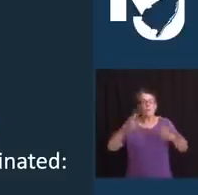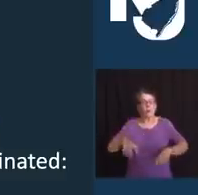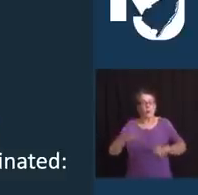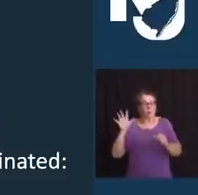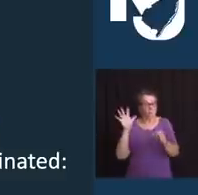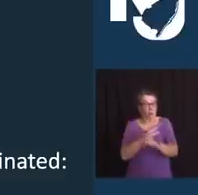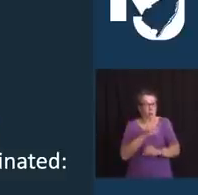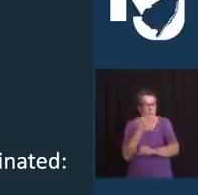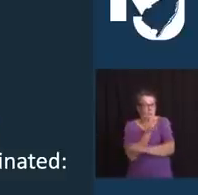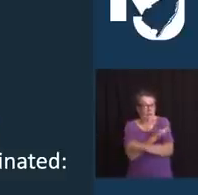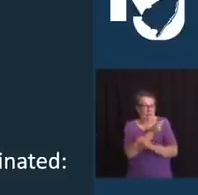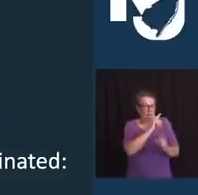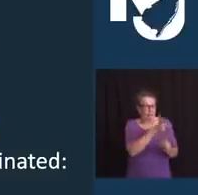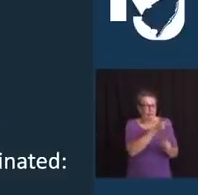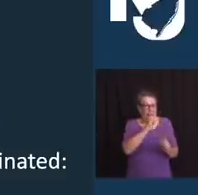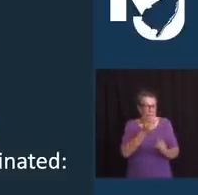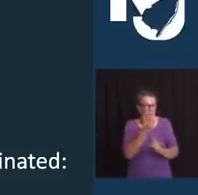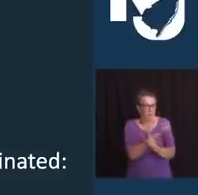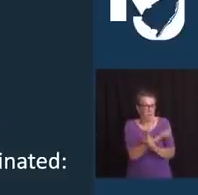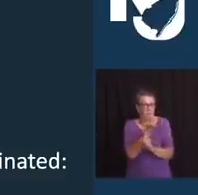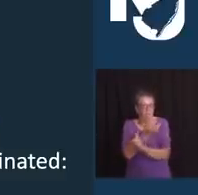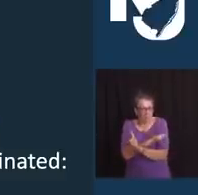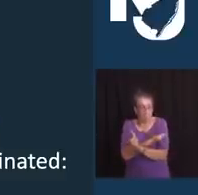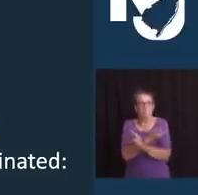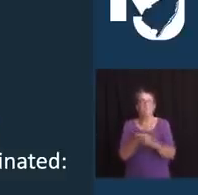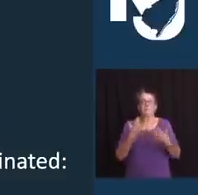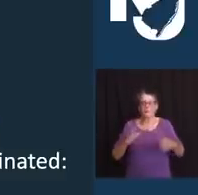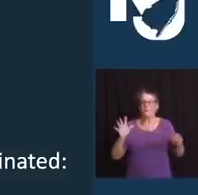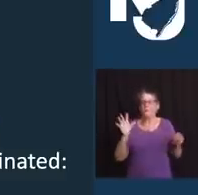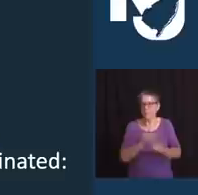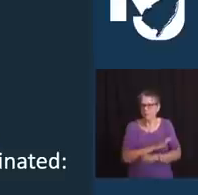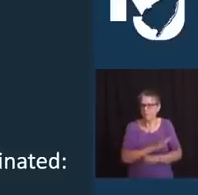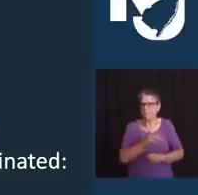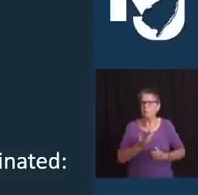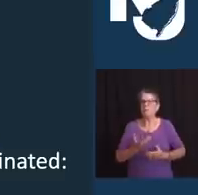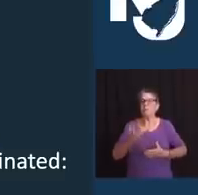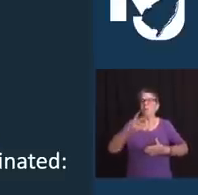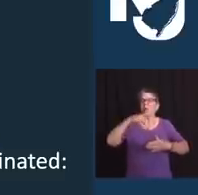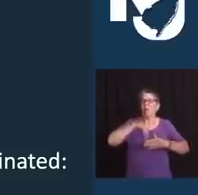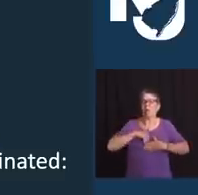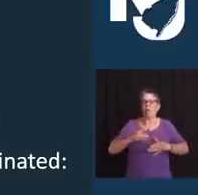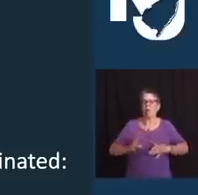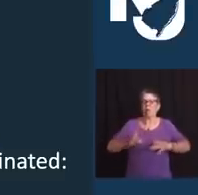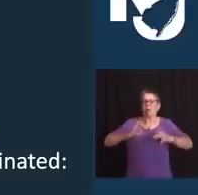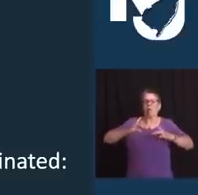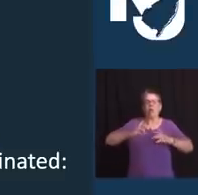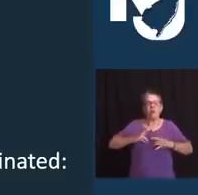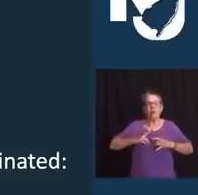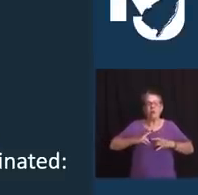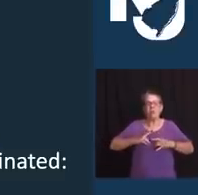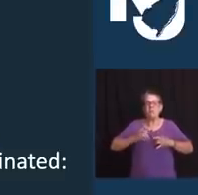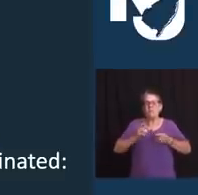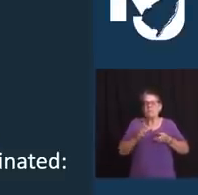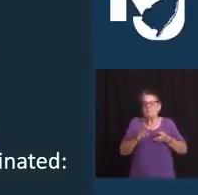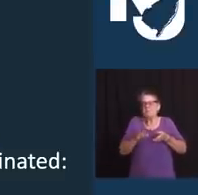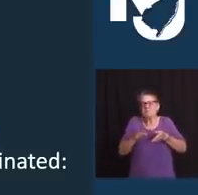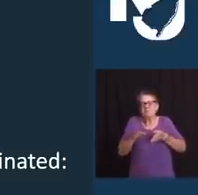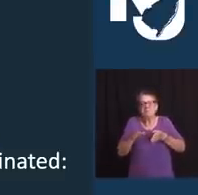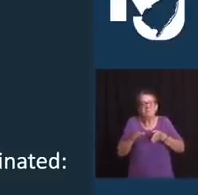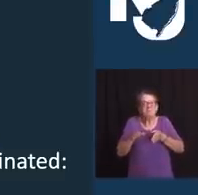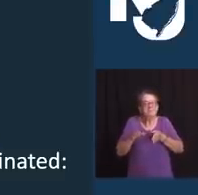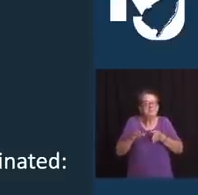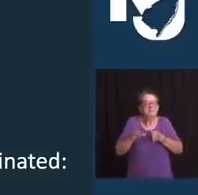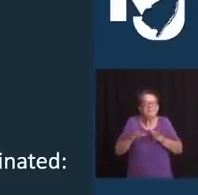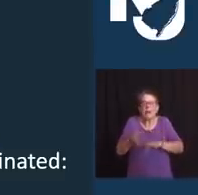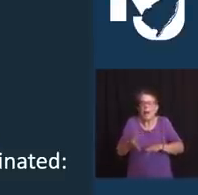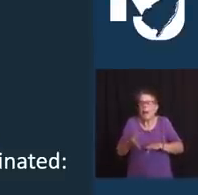would be those who retained an advanced vulnerability to the virus due likely to age or some other